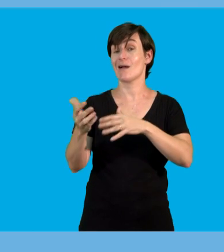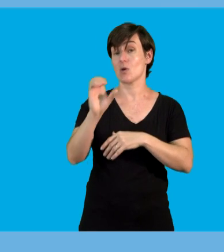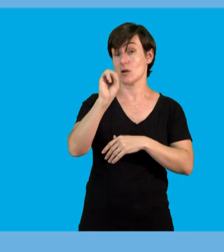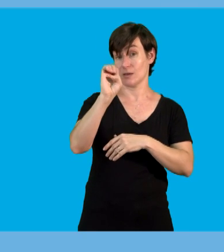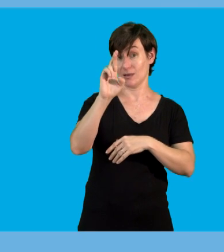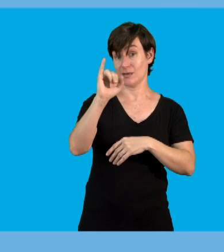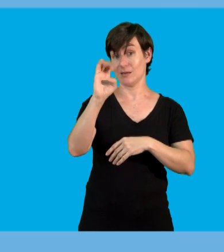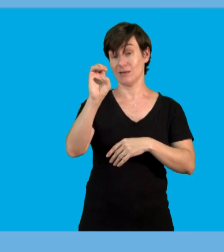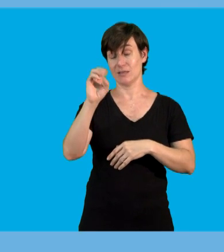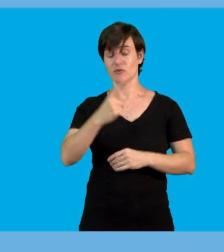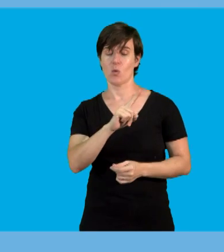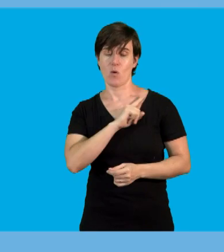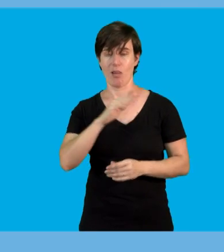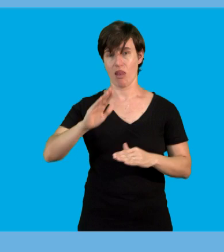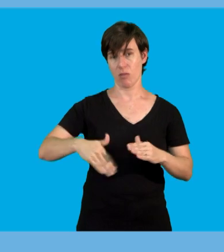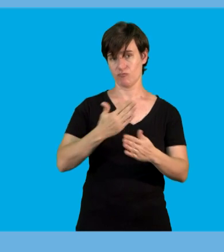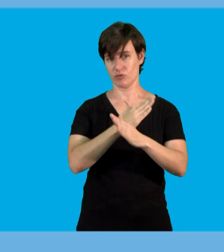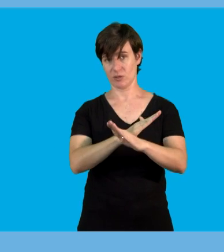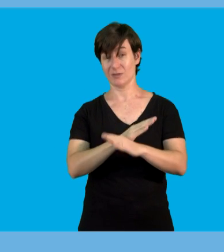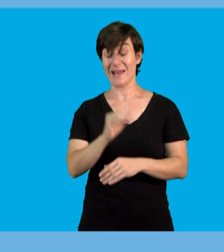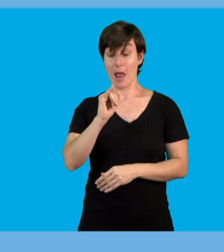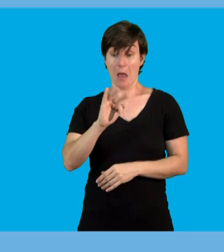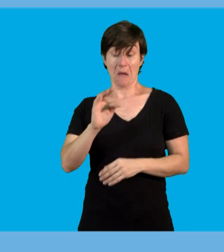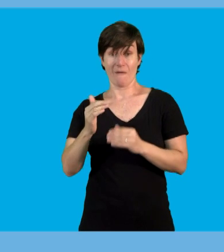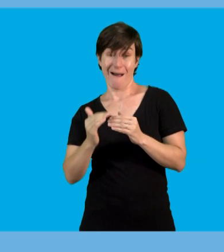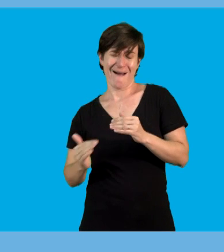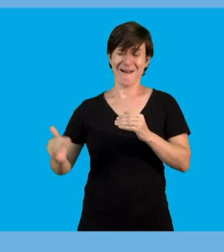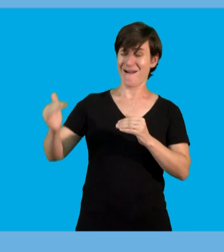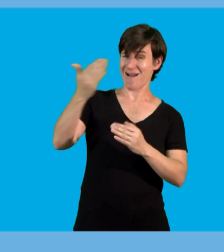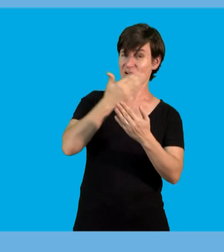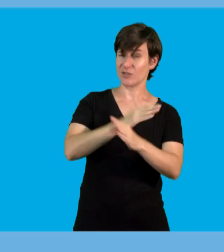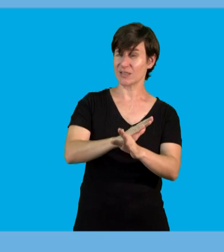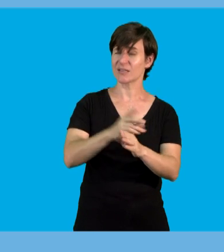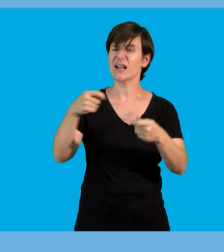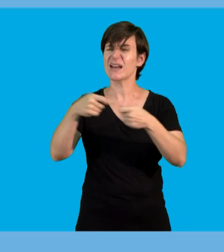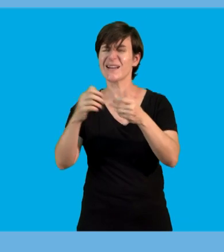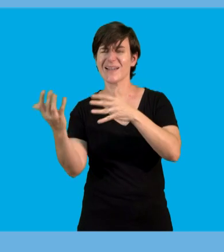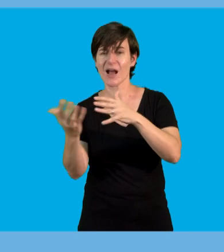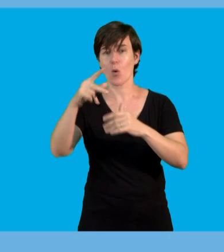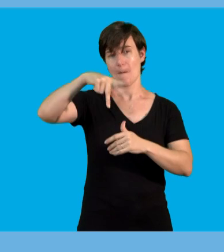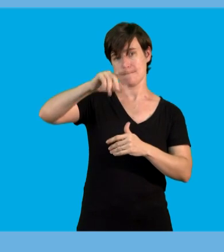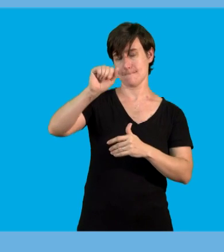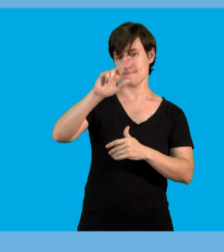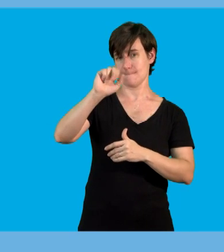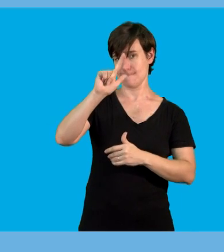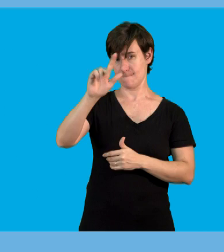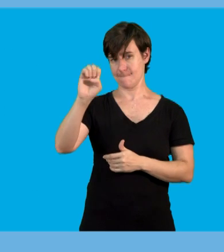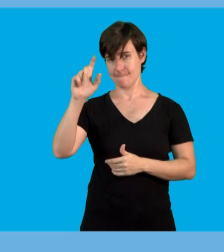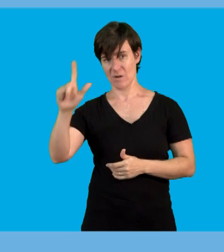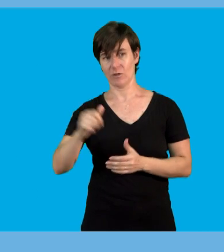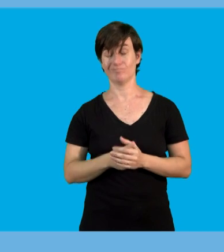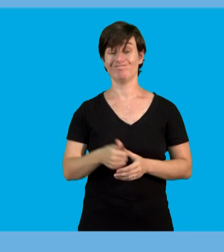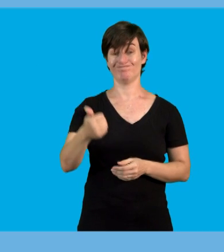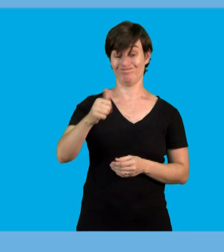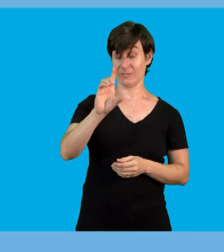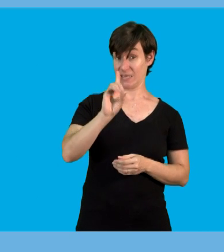series because it has a low resistance. Should it have a high resistance, therefore it needs to be connected in parallel. Now,